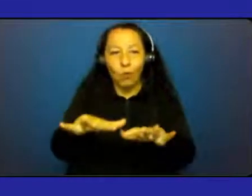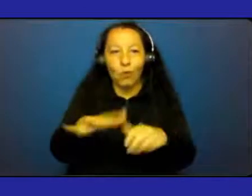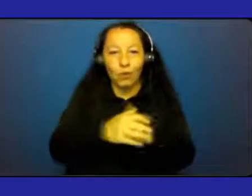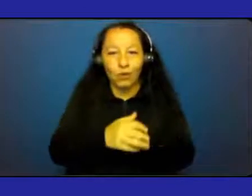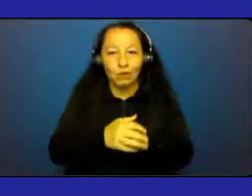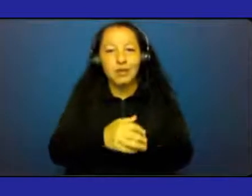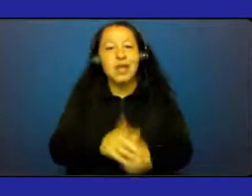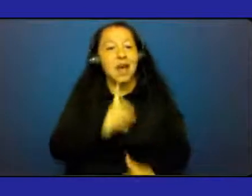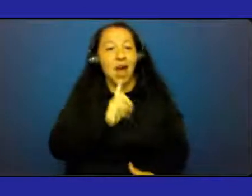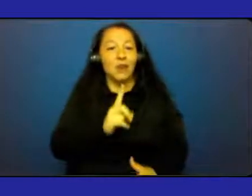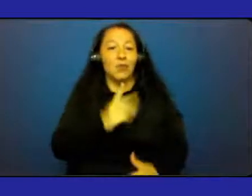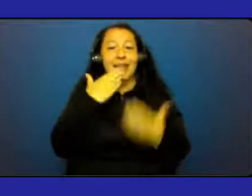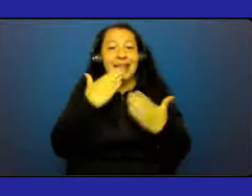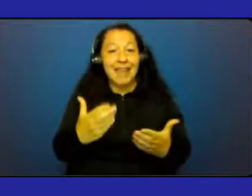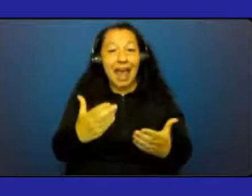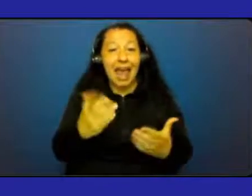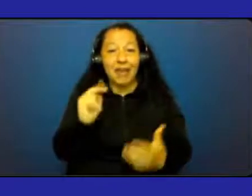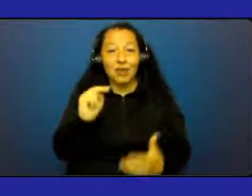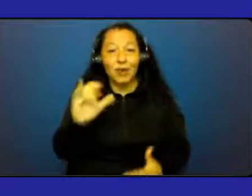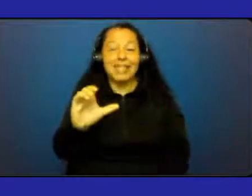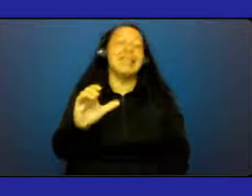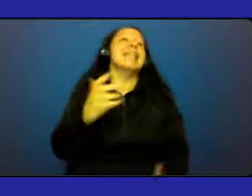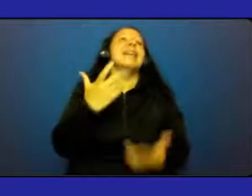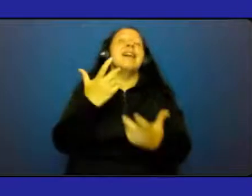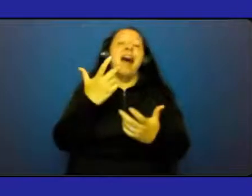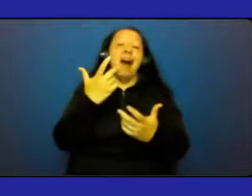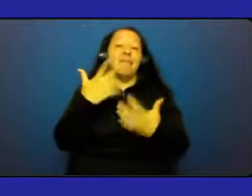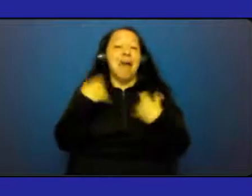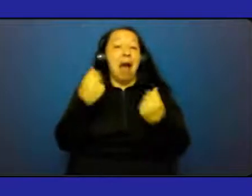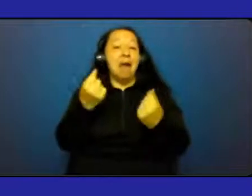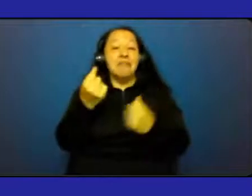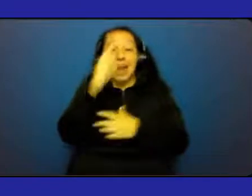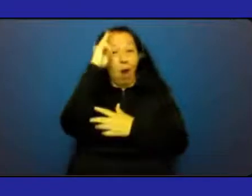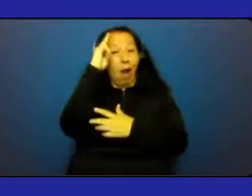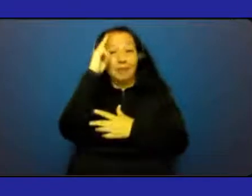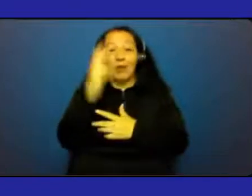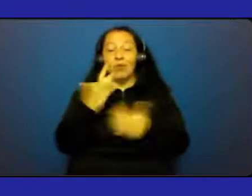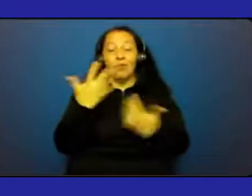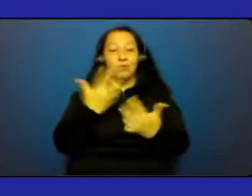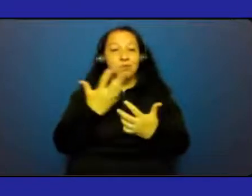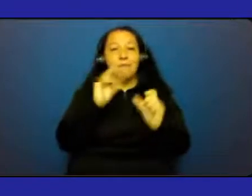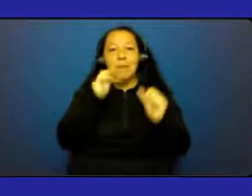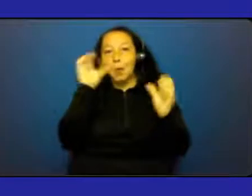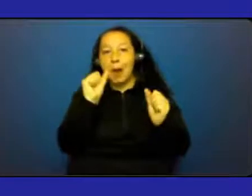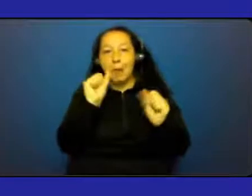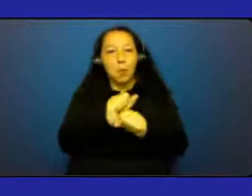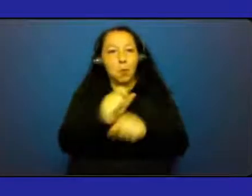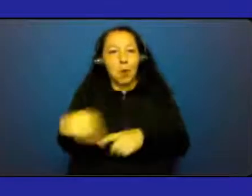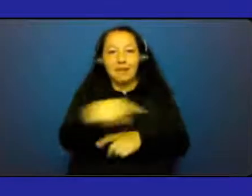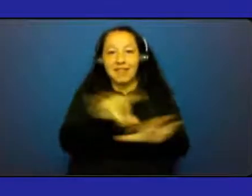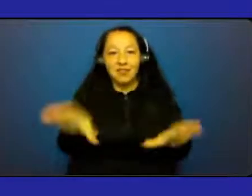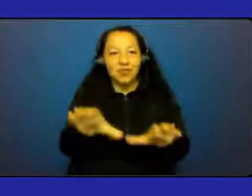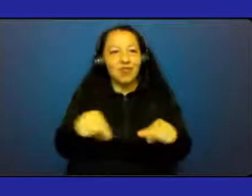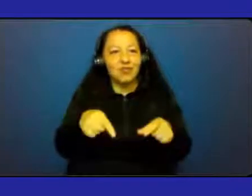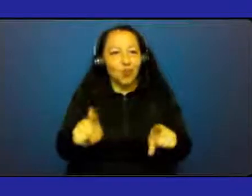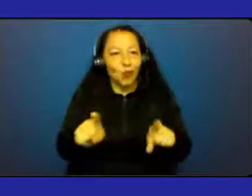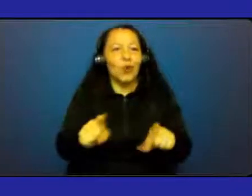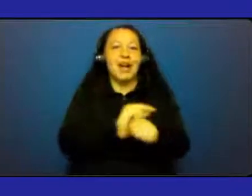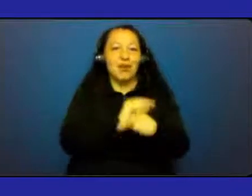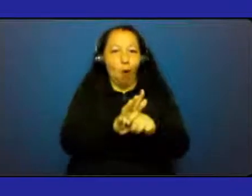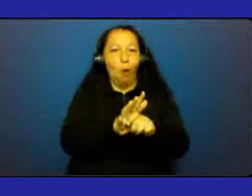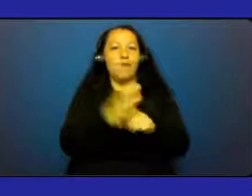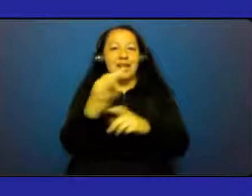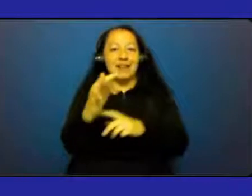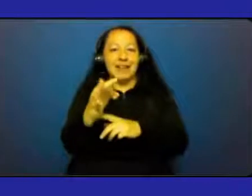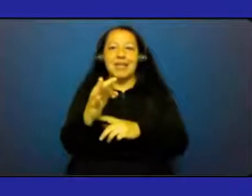thank New York City Health and Hospitals for just the incredible work that you did during the COVID-19 pandemic in